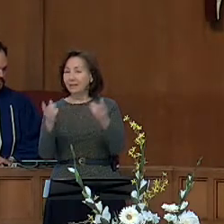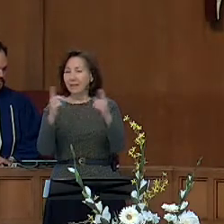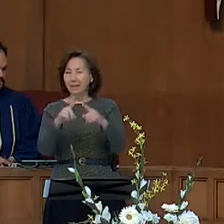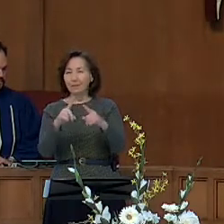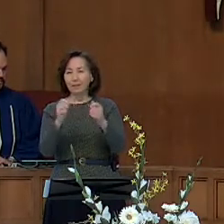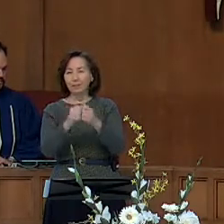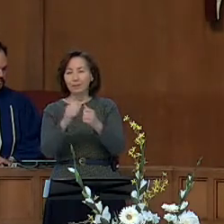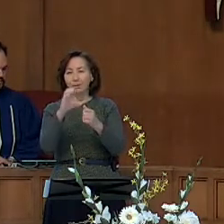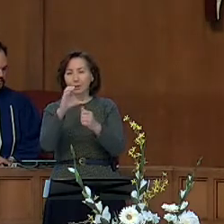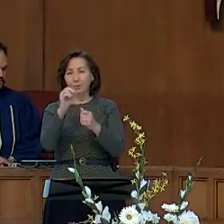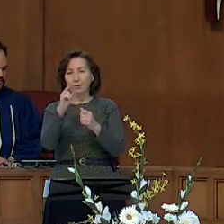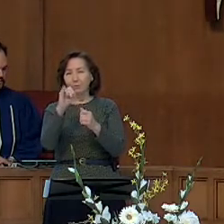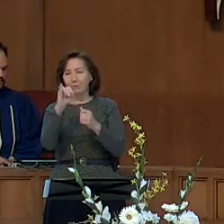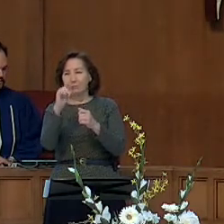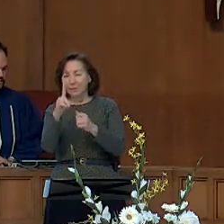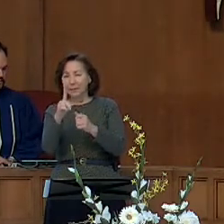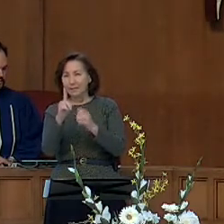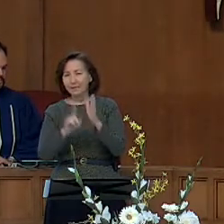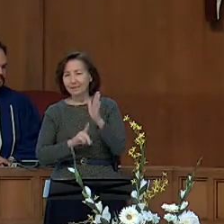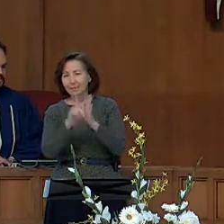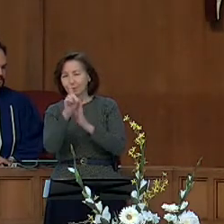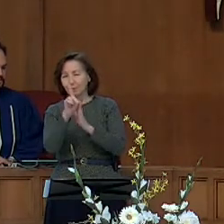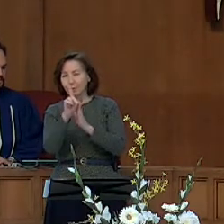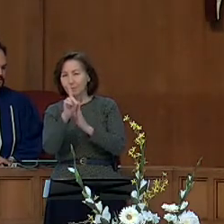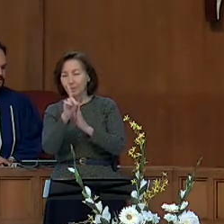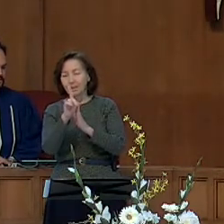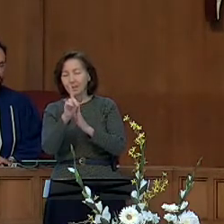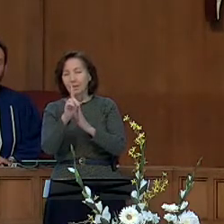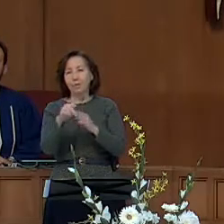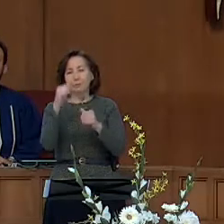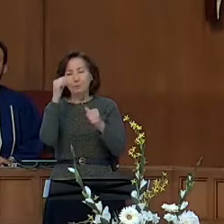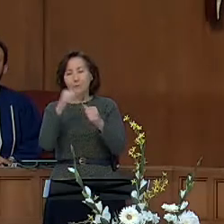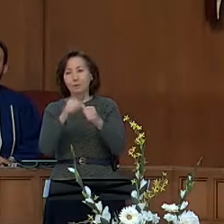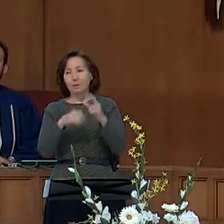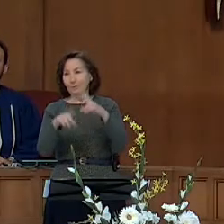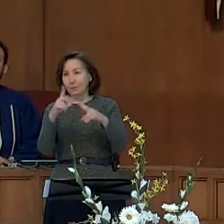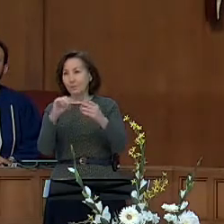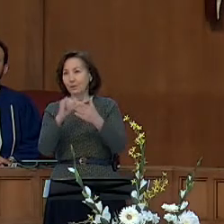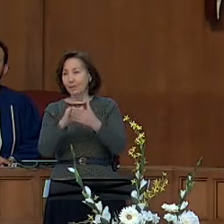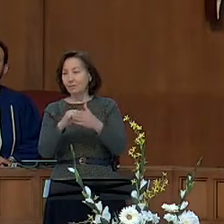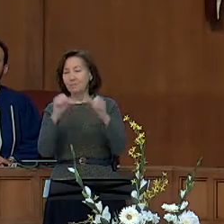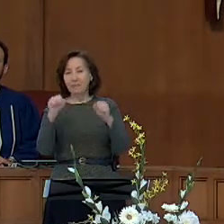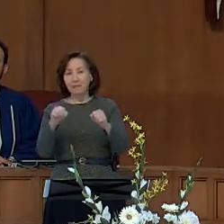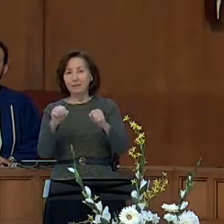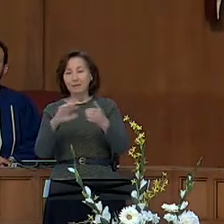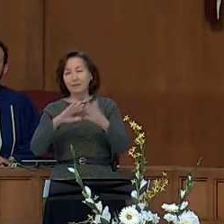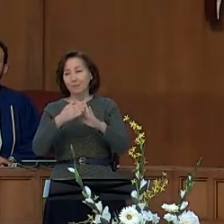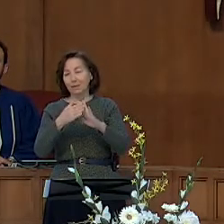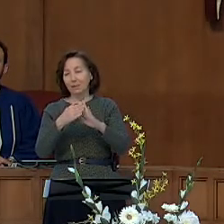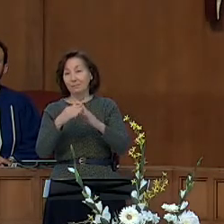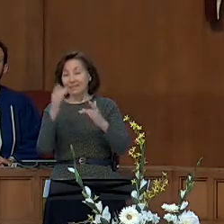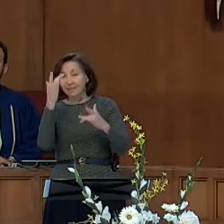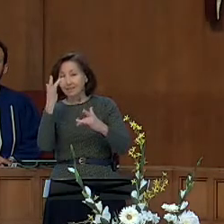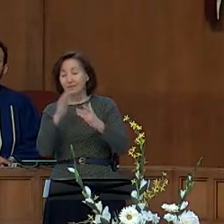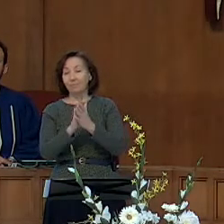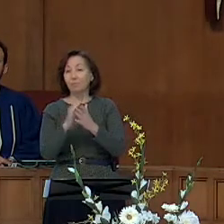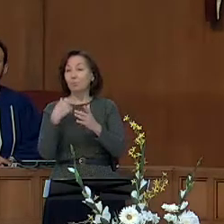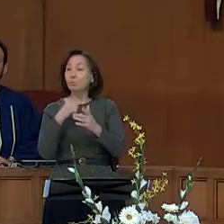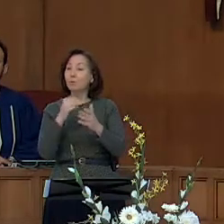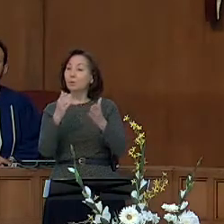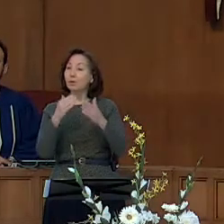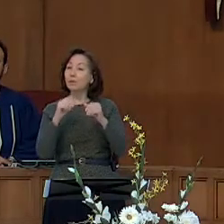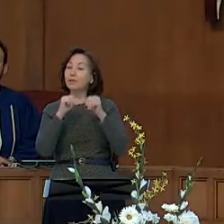going up, we need to continue to check on those individuals that may become infected and sick. And we just want to continue to